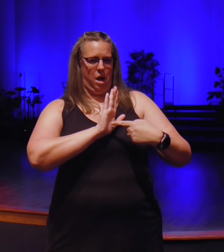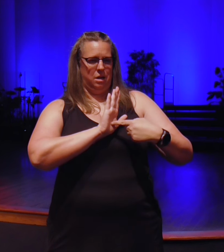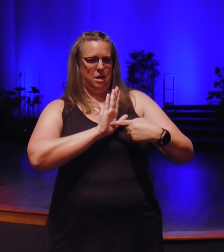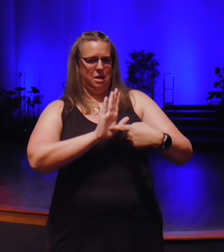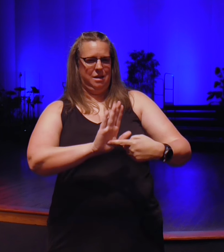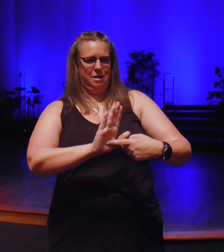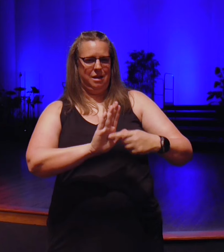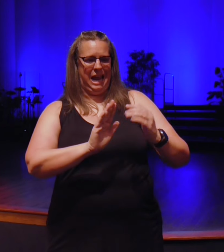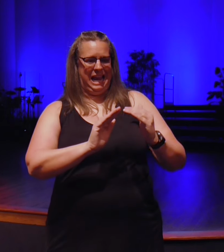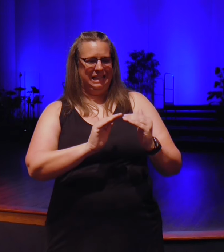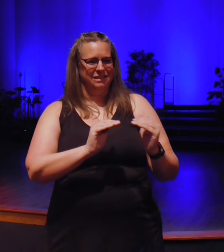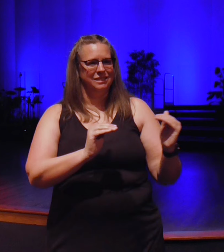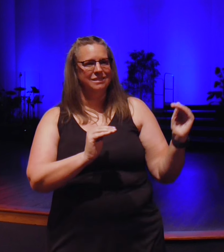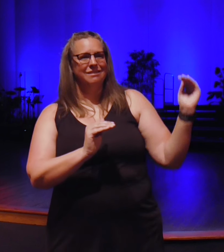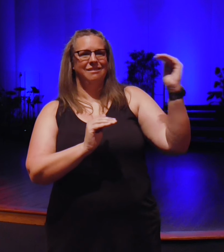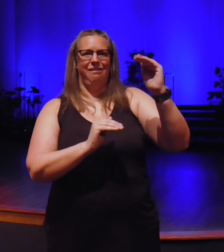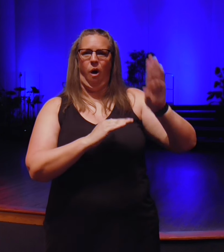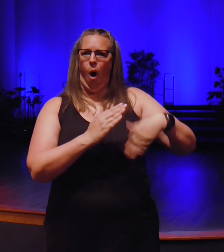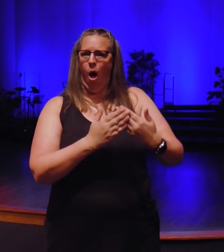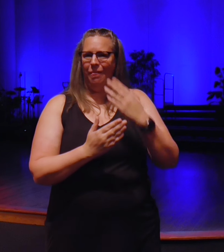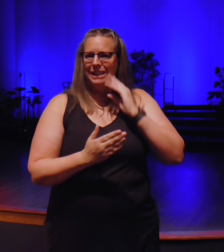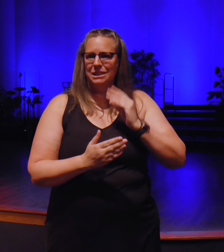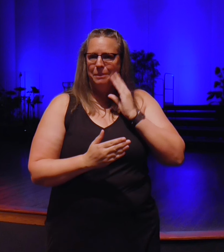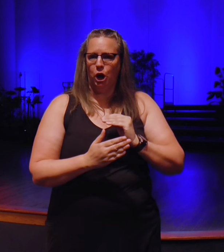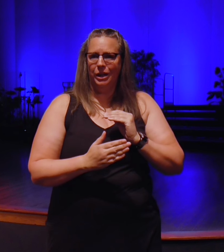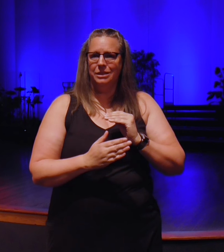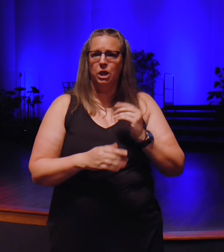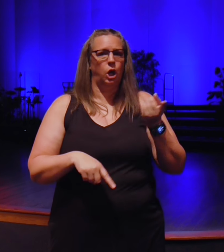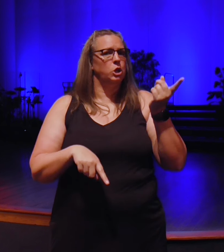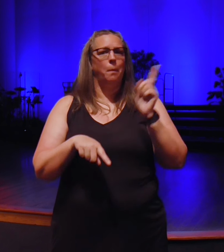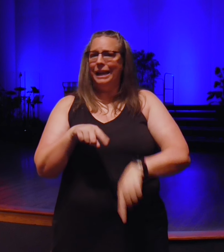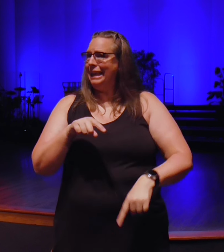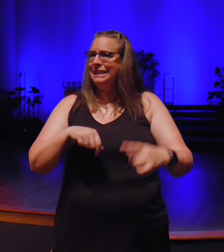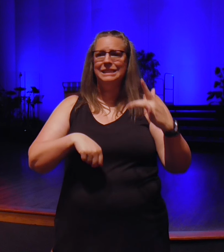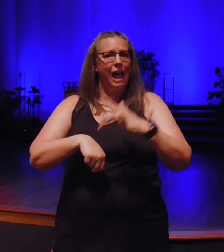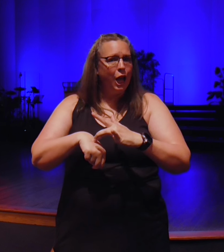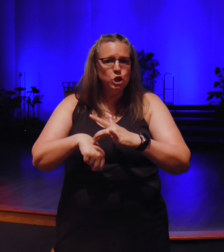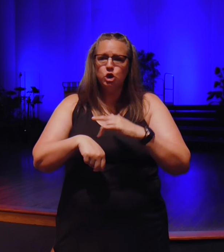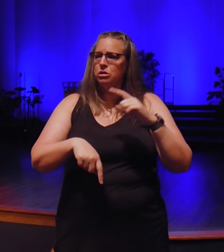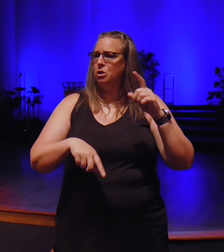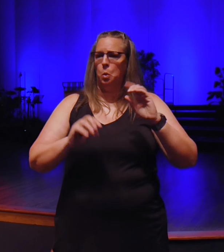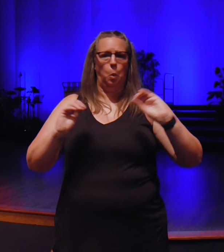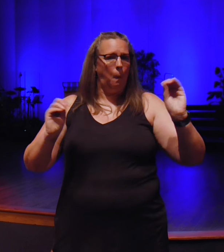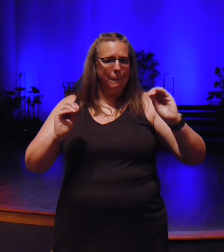an unconditioned joy within you that can't be touched by anyone or anything or taken